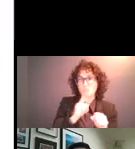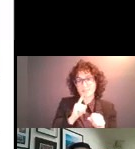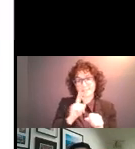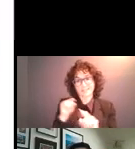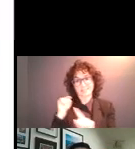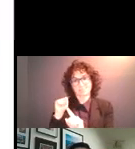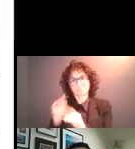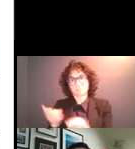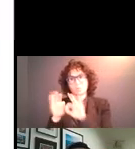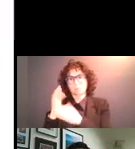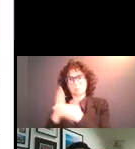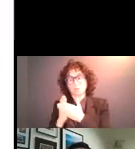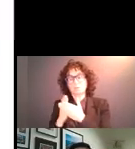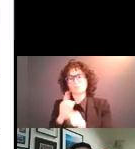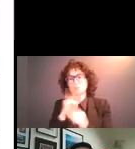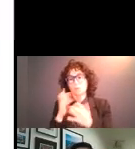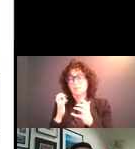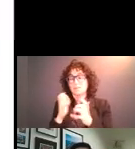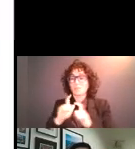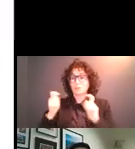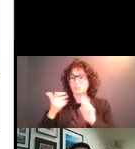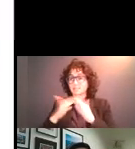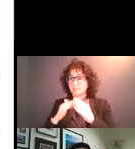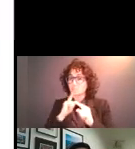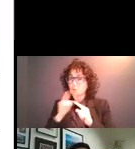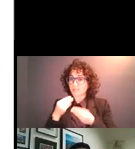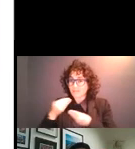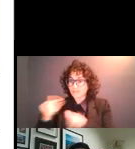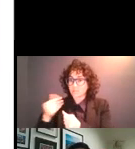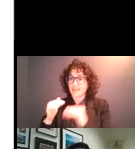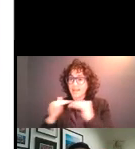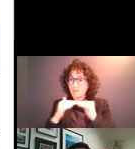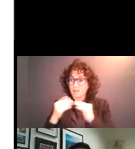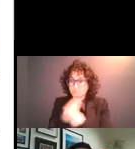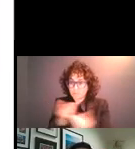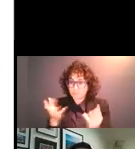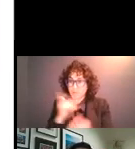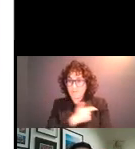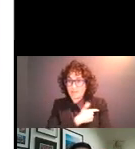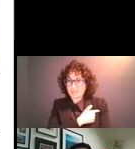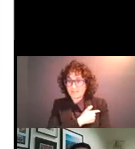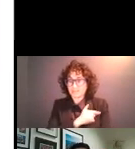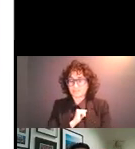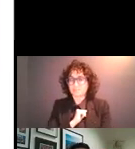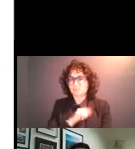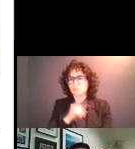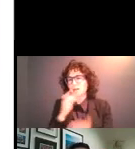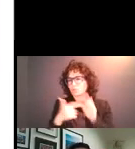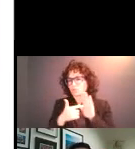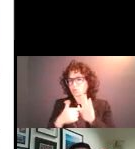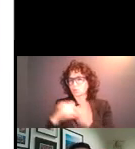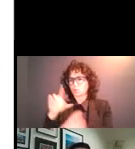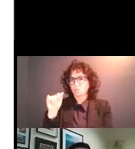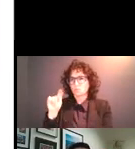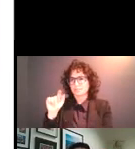the largest city that most efficiently and equitably distributes the vaccine. And I really wanted to show you this data today